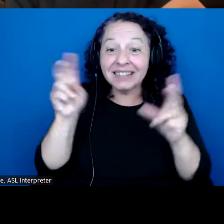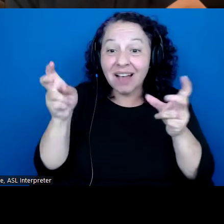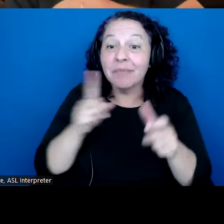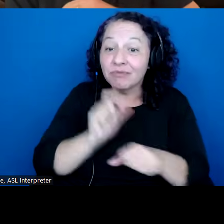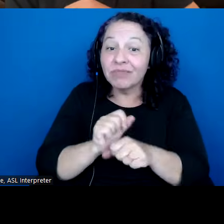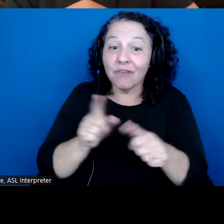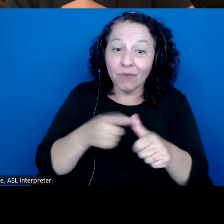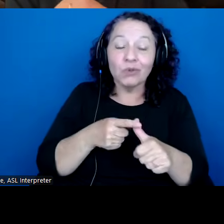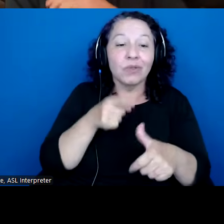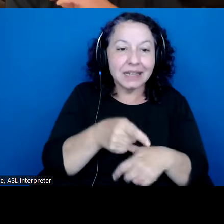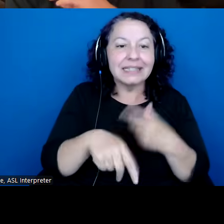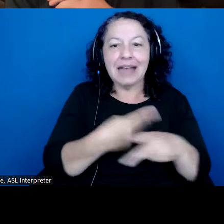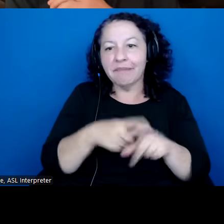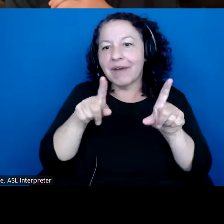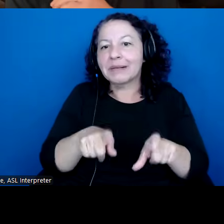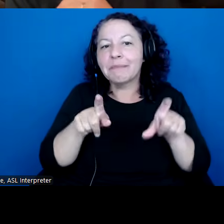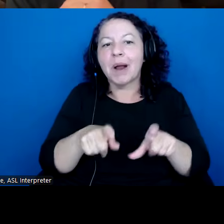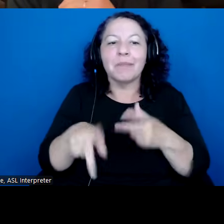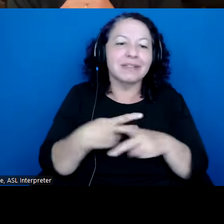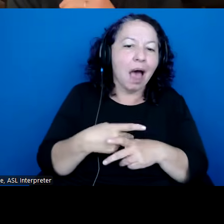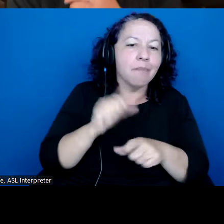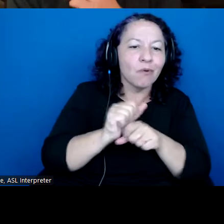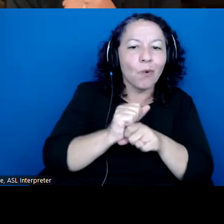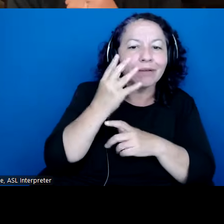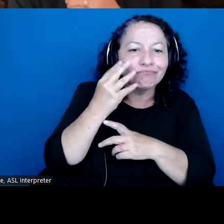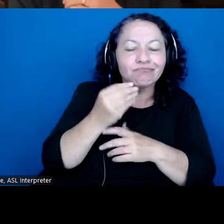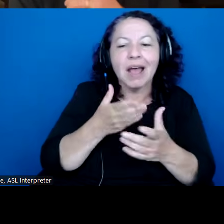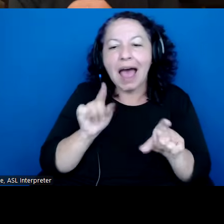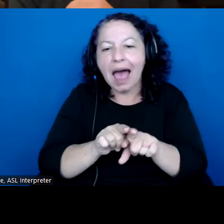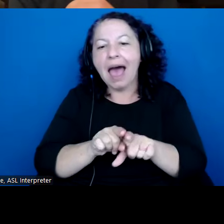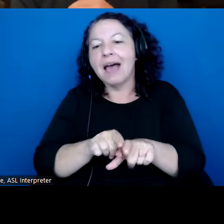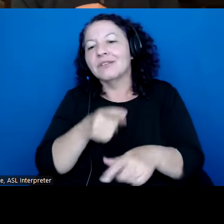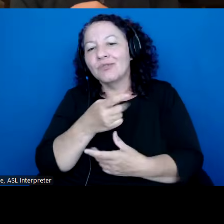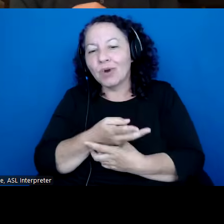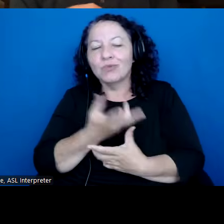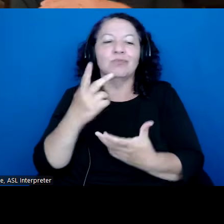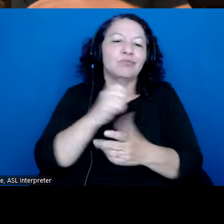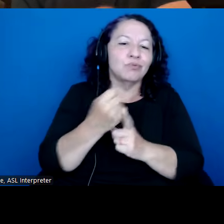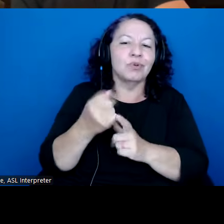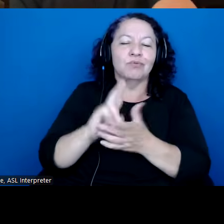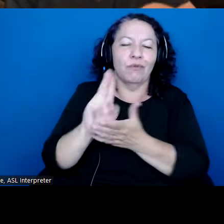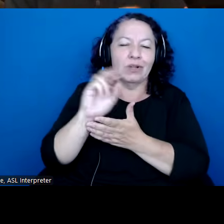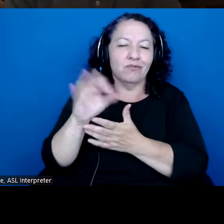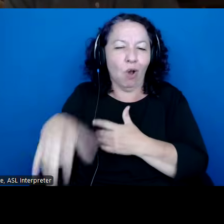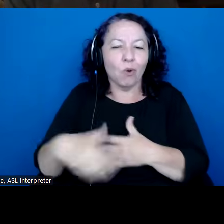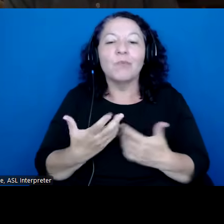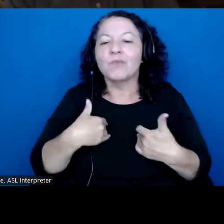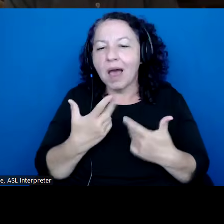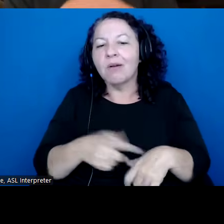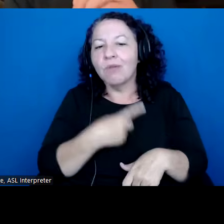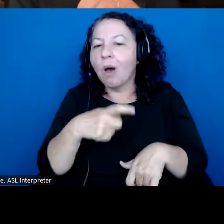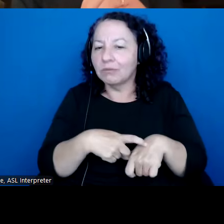this kind of experimental work when I was a grad student at the University of Chicago. Uh, we had a sort of